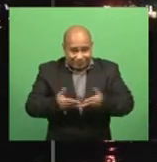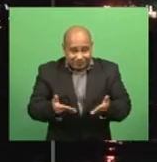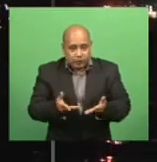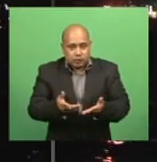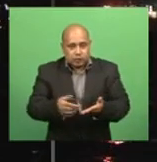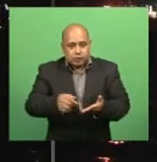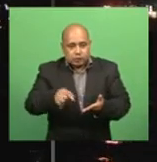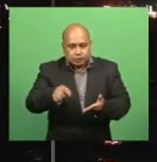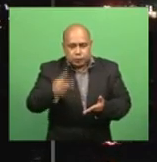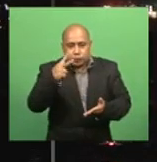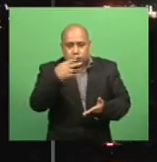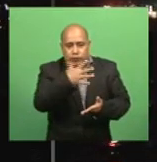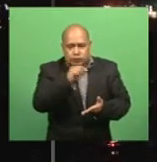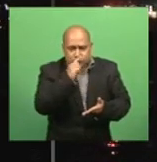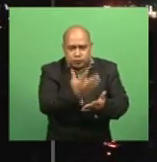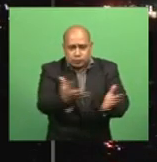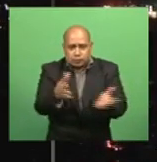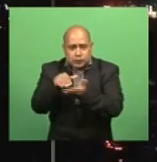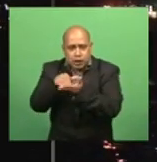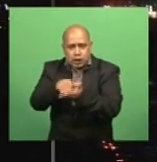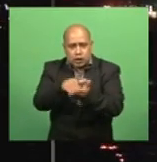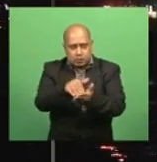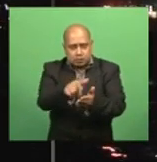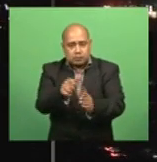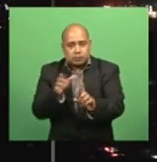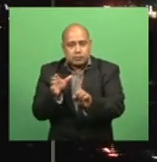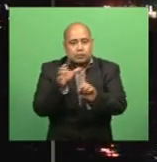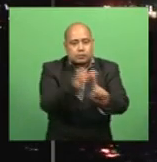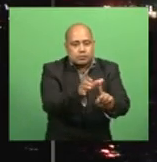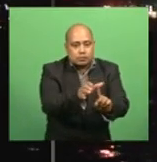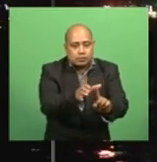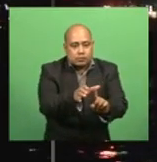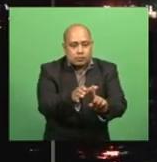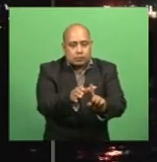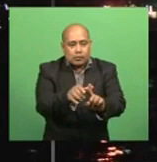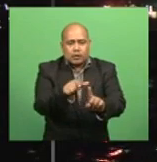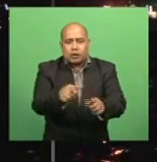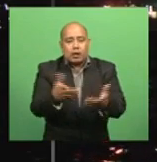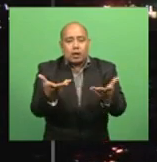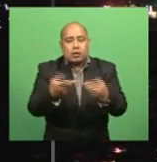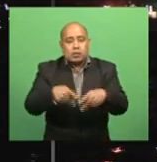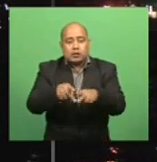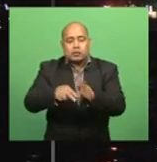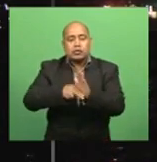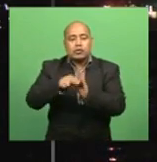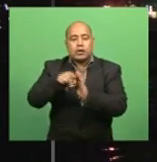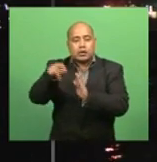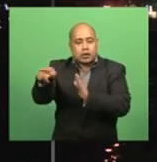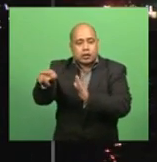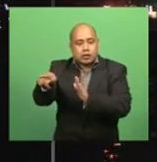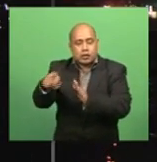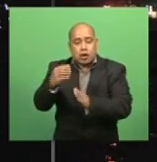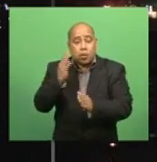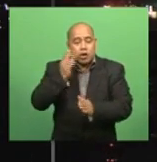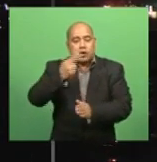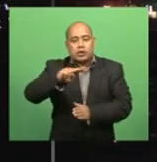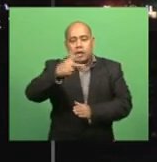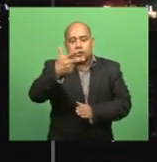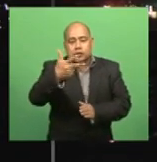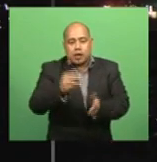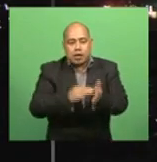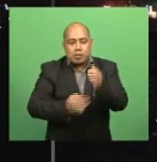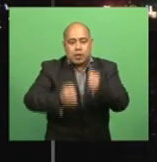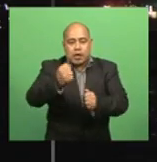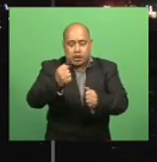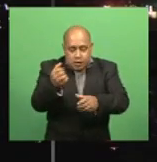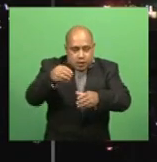355 individuals for quarantine at designated hotels since 28 March. This includes accommodation and meals of Fijians coming